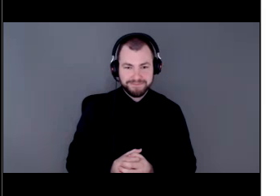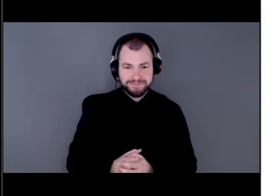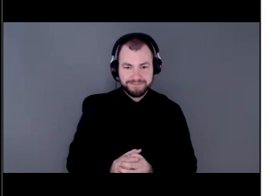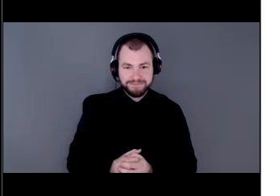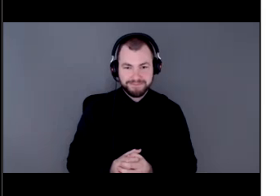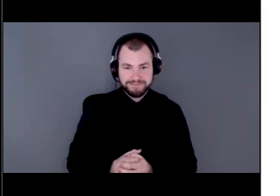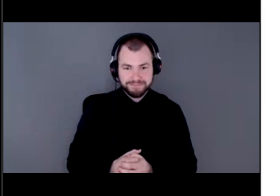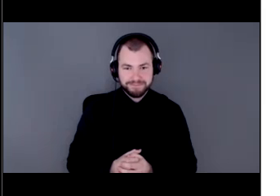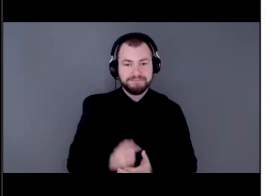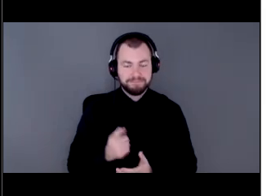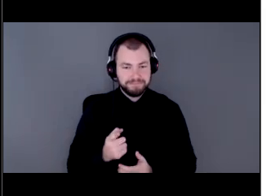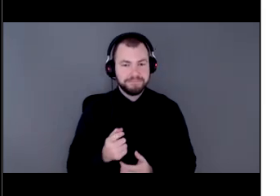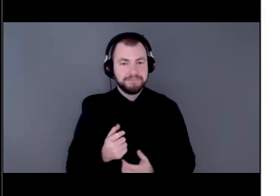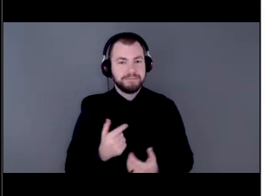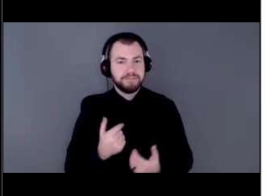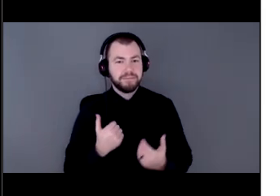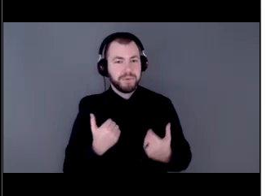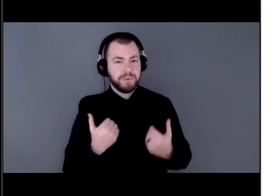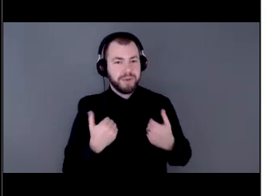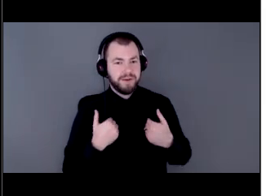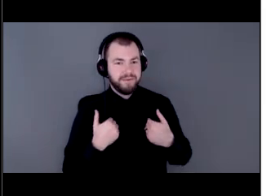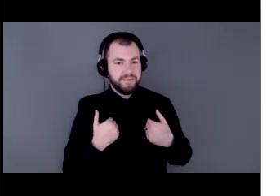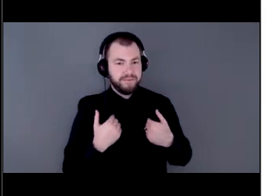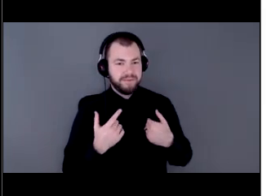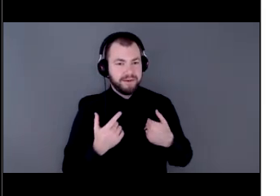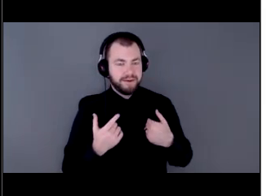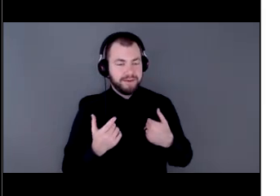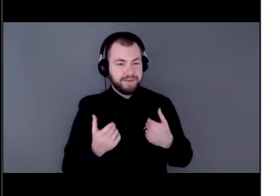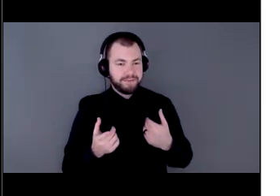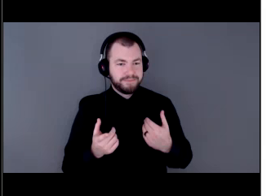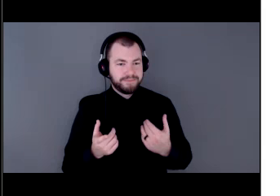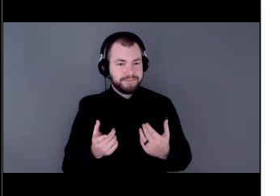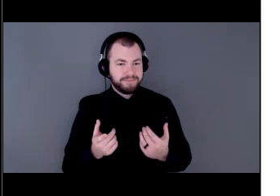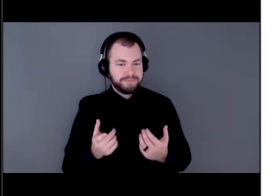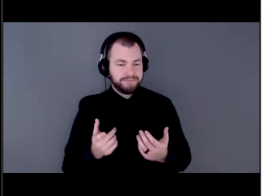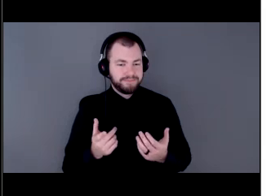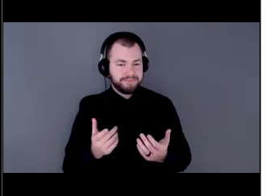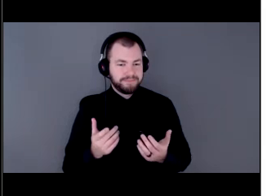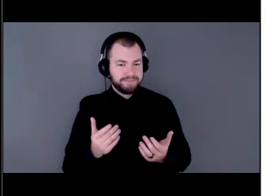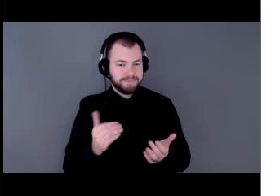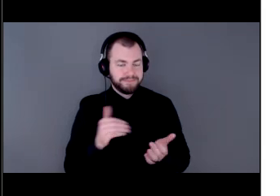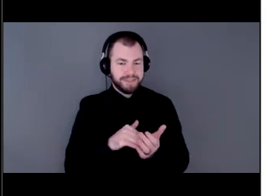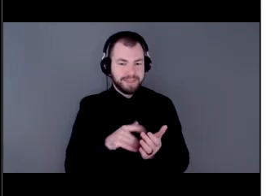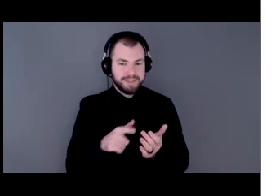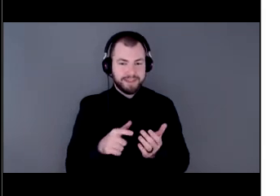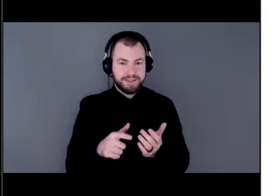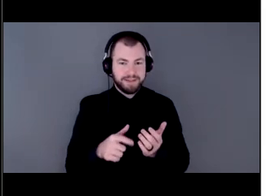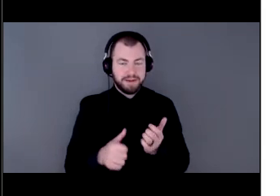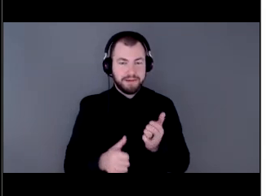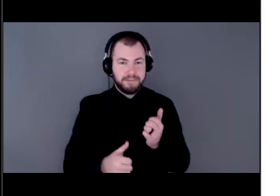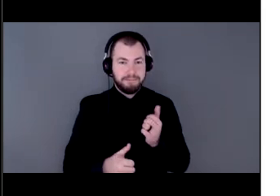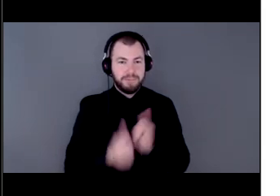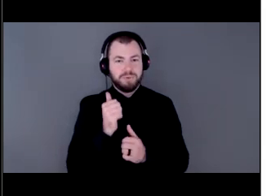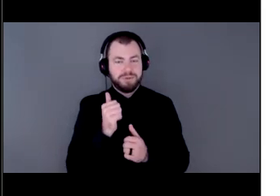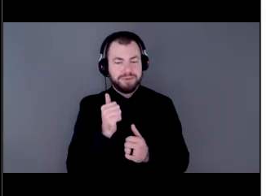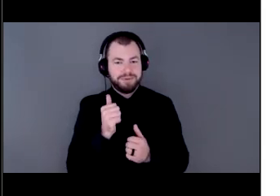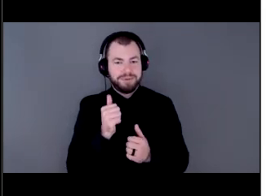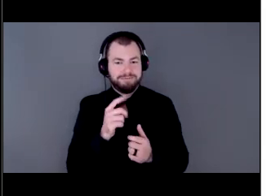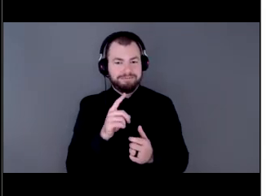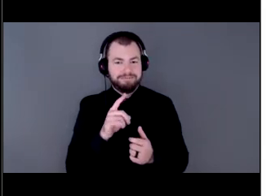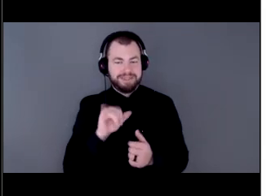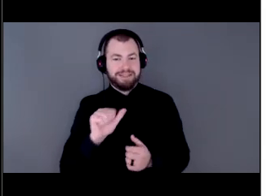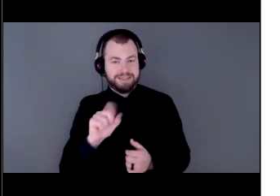We have the most disadvantaged populations. We have cultural